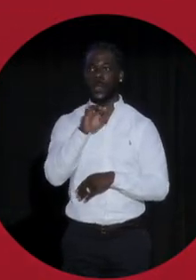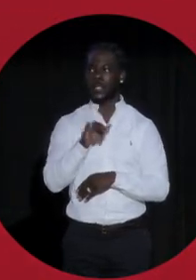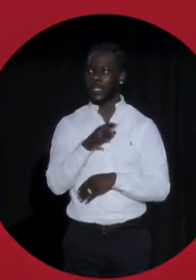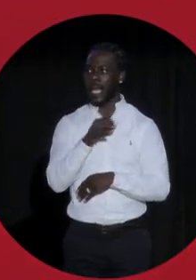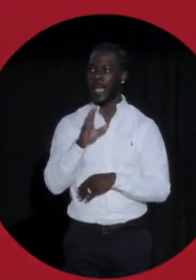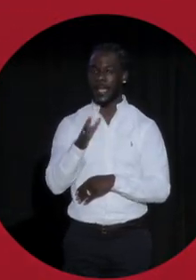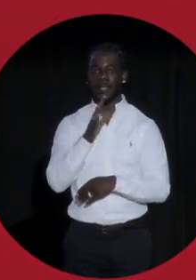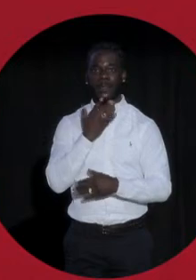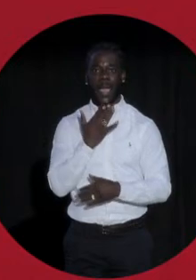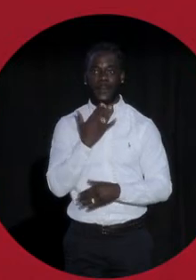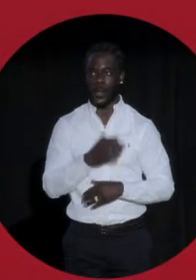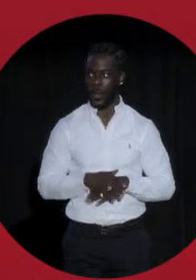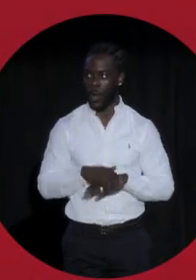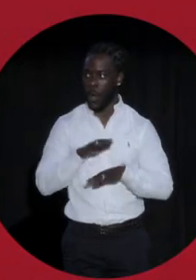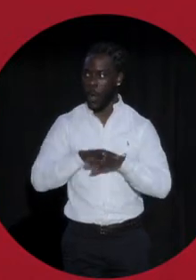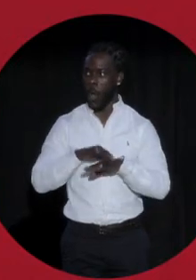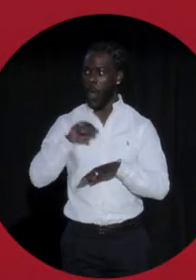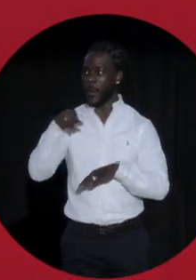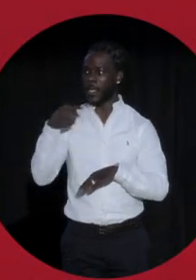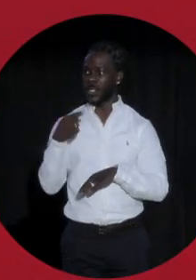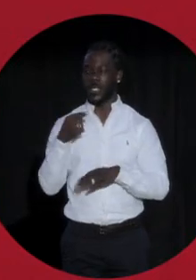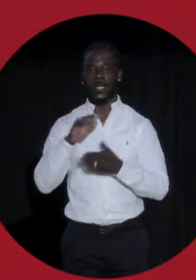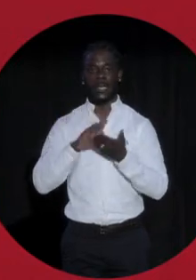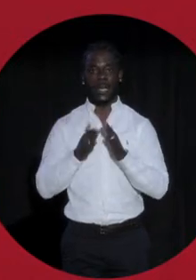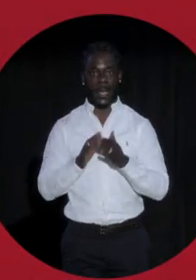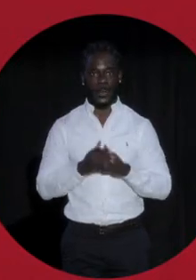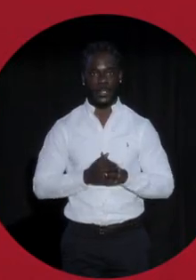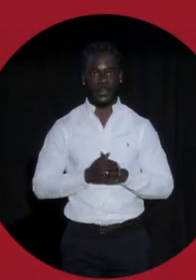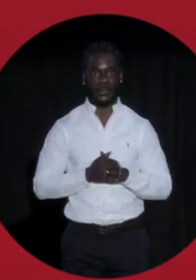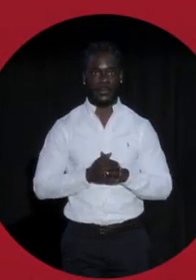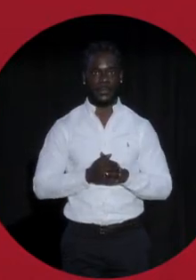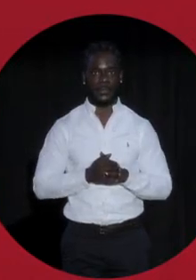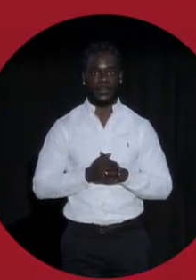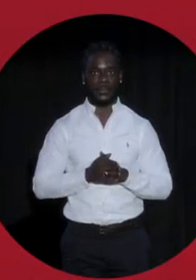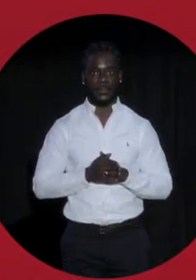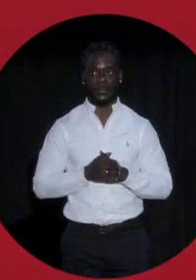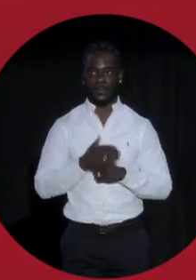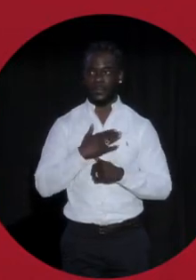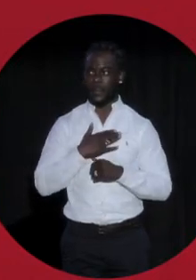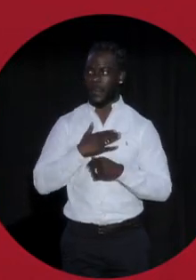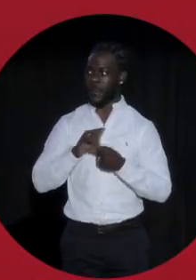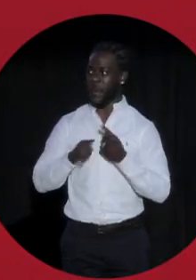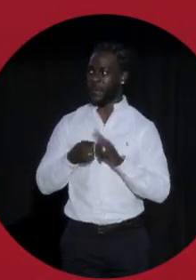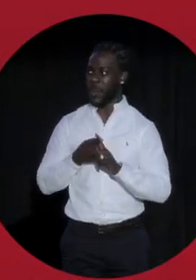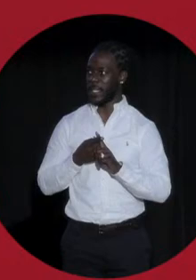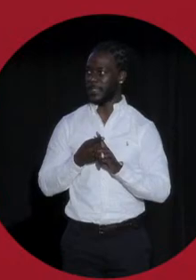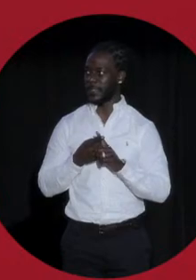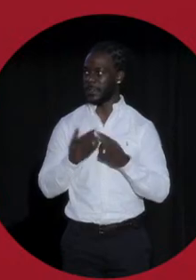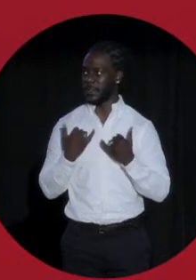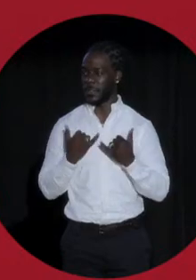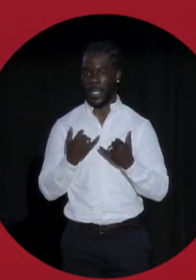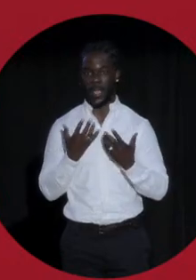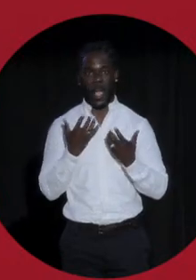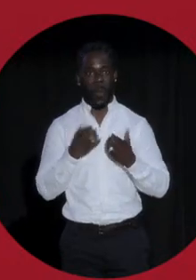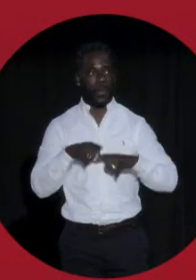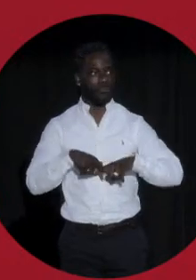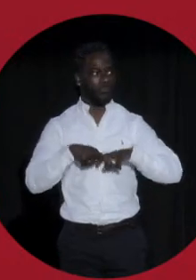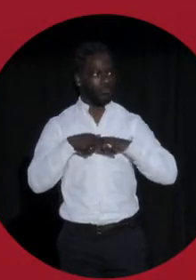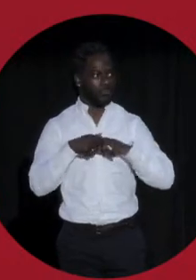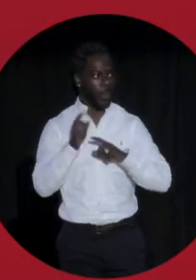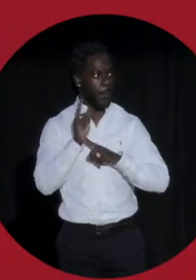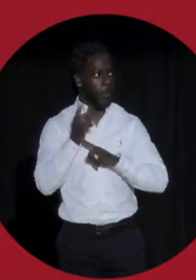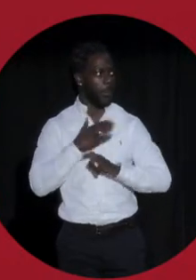great favor on Prince George's County. My friends, I would like to yield a moment of my